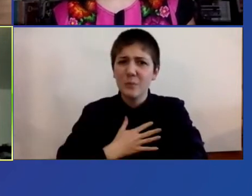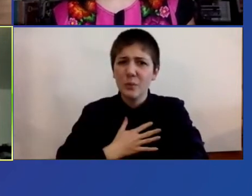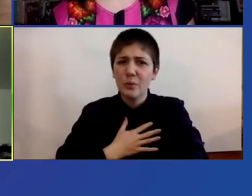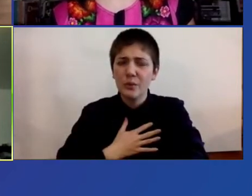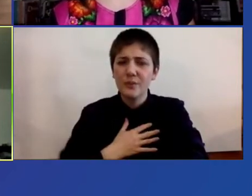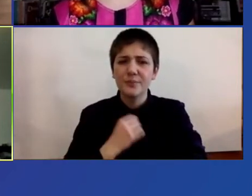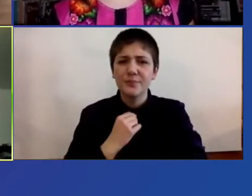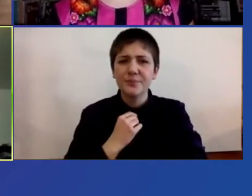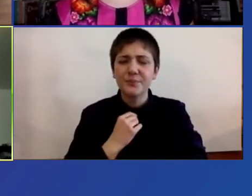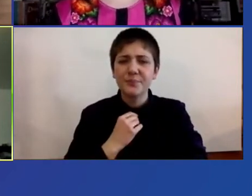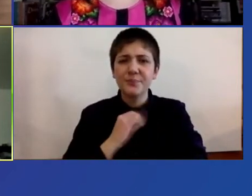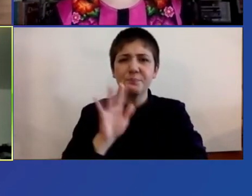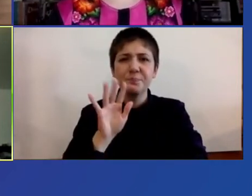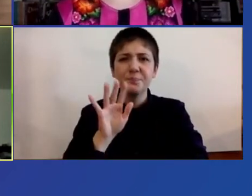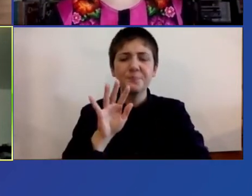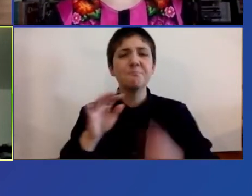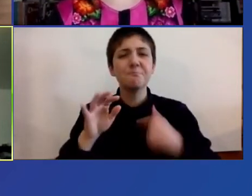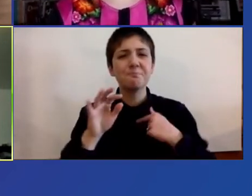I